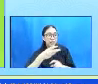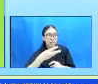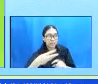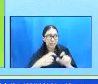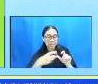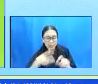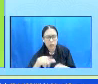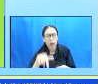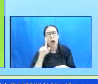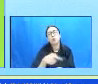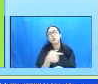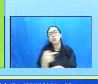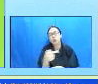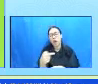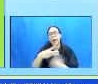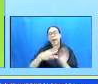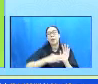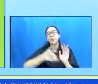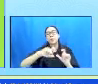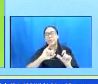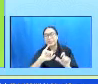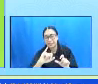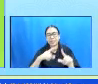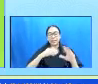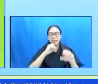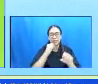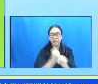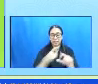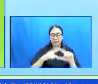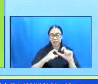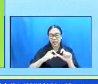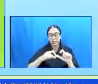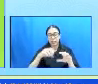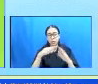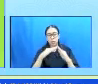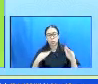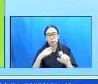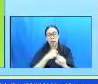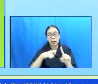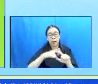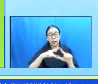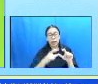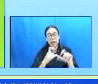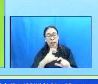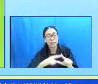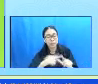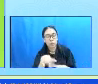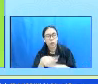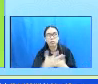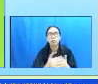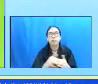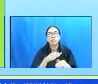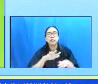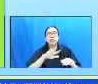29% in 2030, by 2030. Yeah? So this is actually a very interesting fact that we need to work